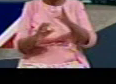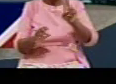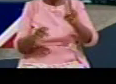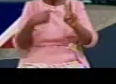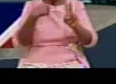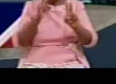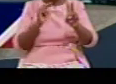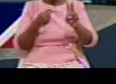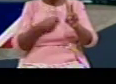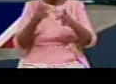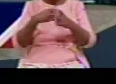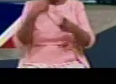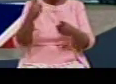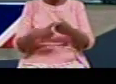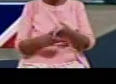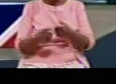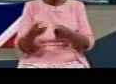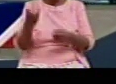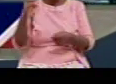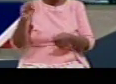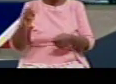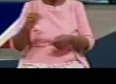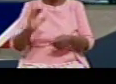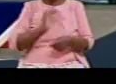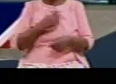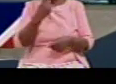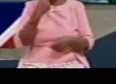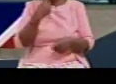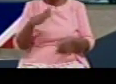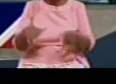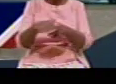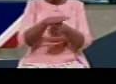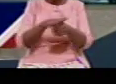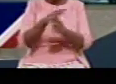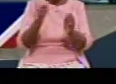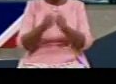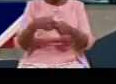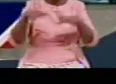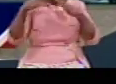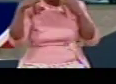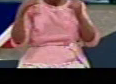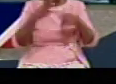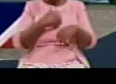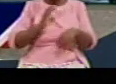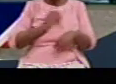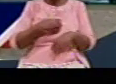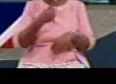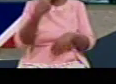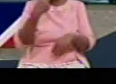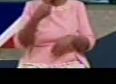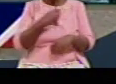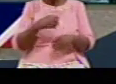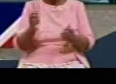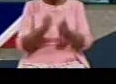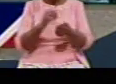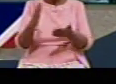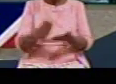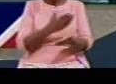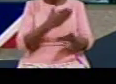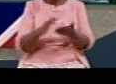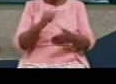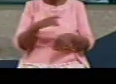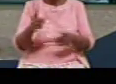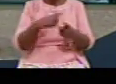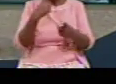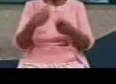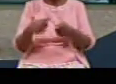then was our mouth filled with laughter, and our tongue was singing. Then